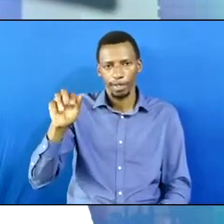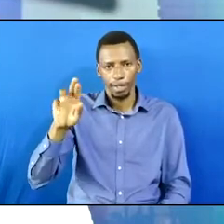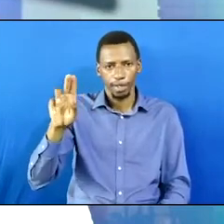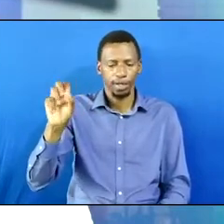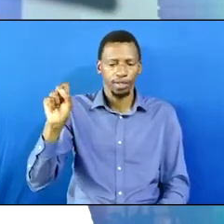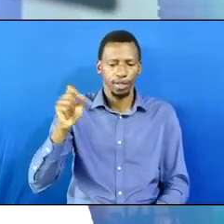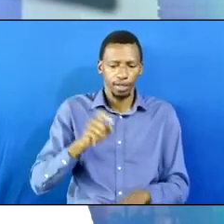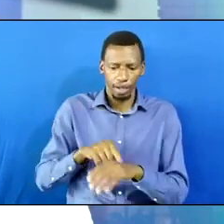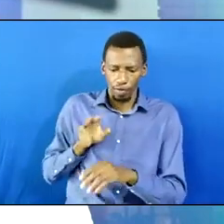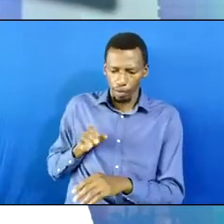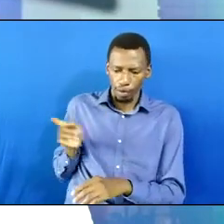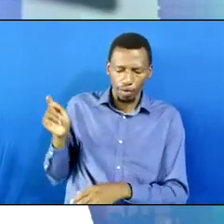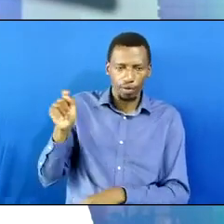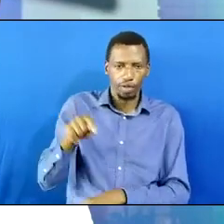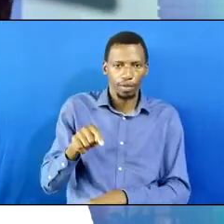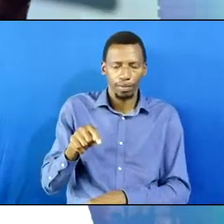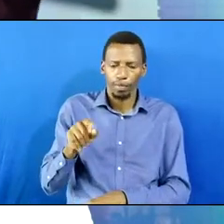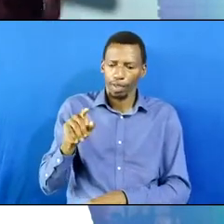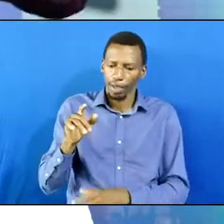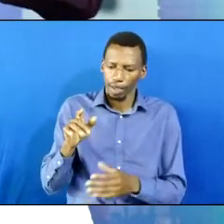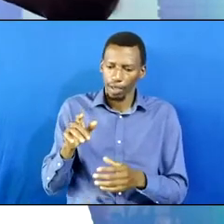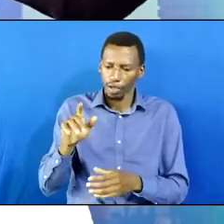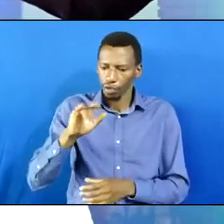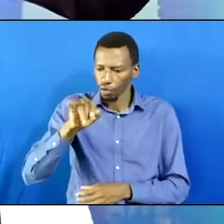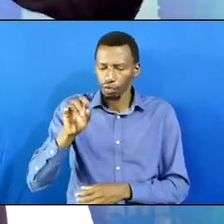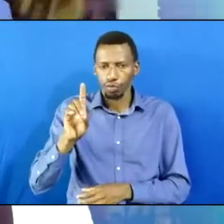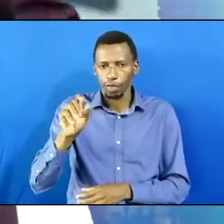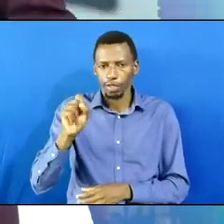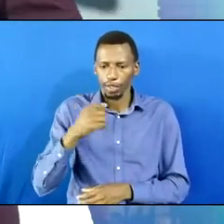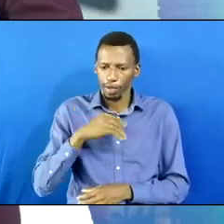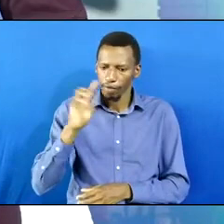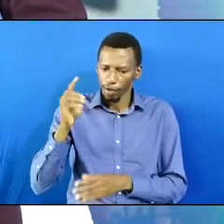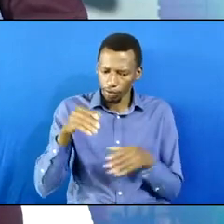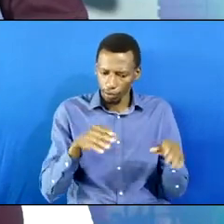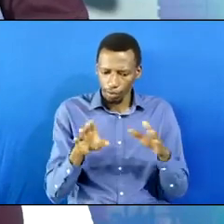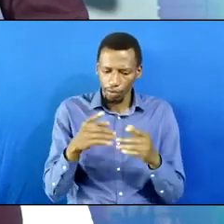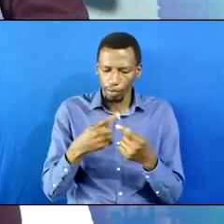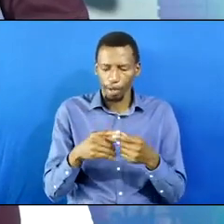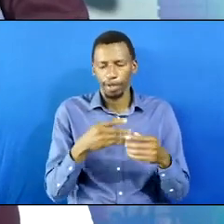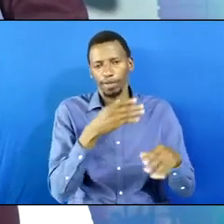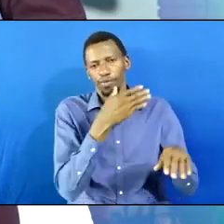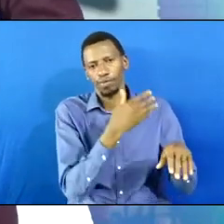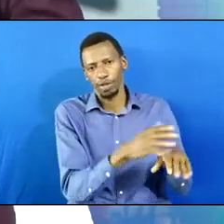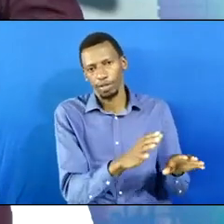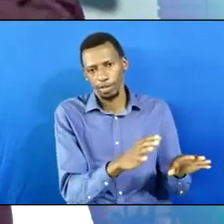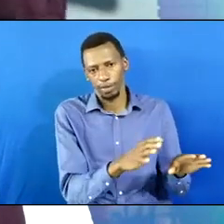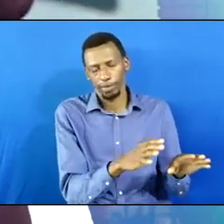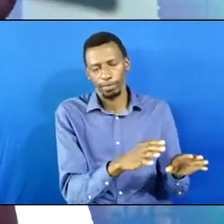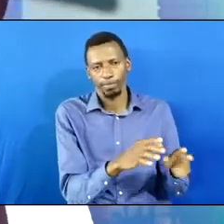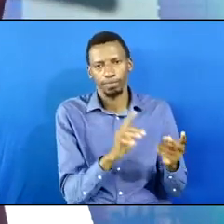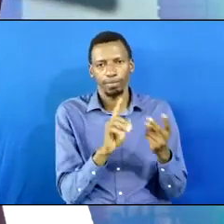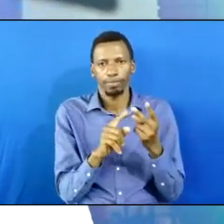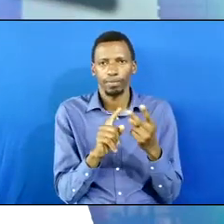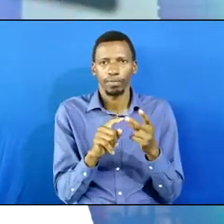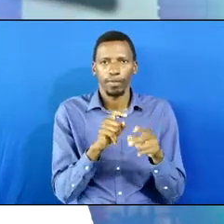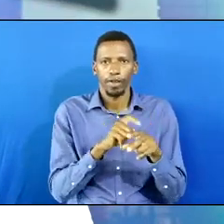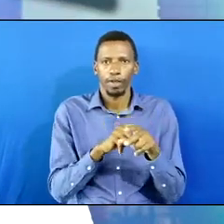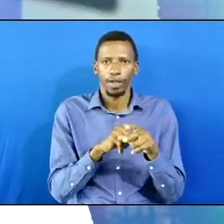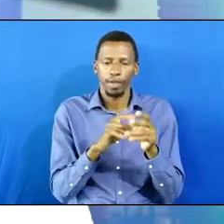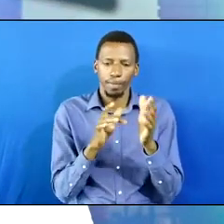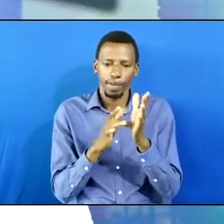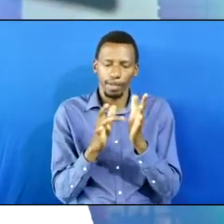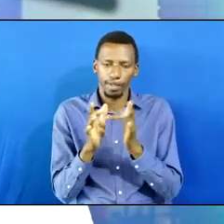alabaster, he had the first opportunity, but he misused it. When he was with the disciples